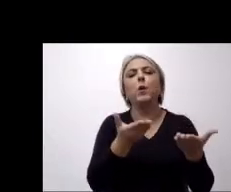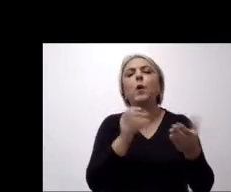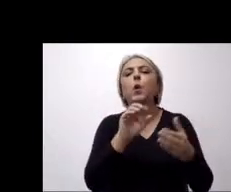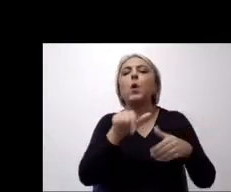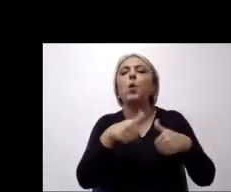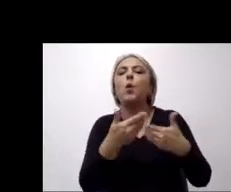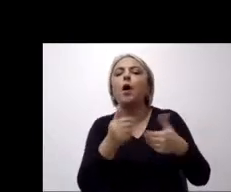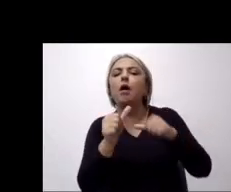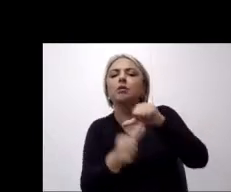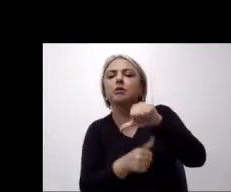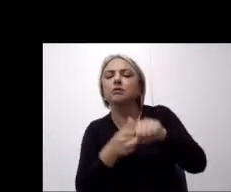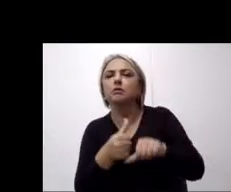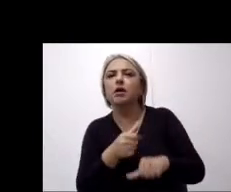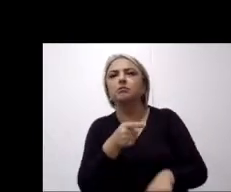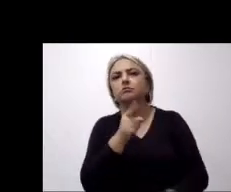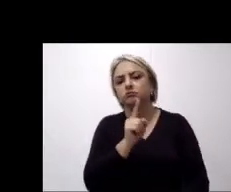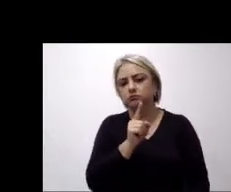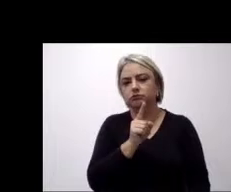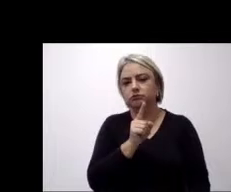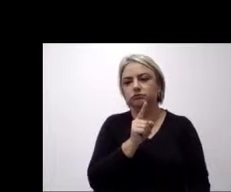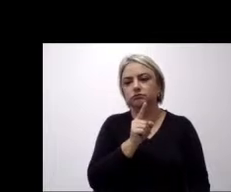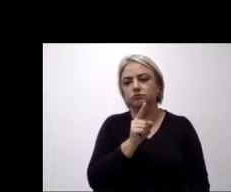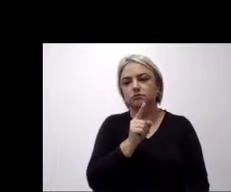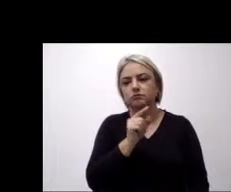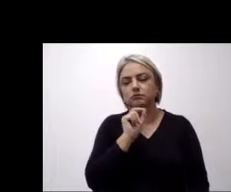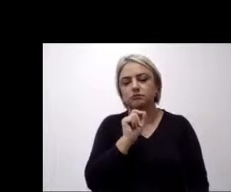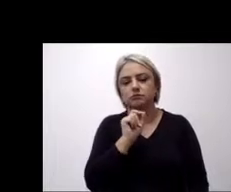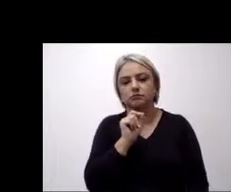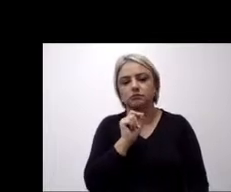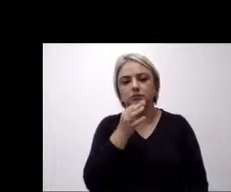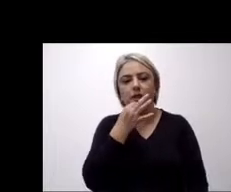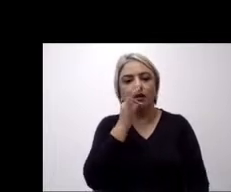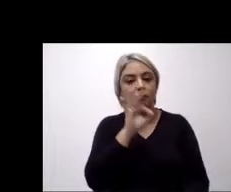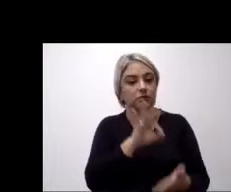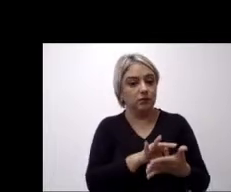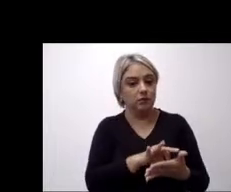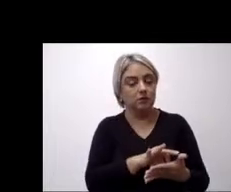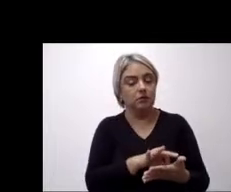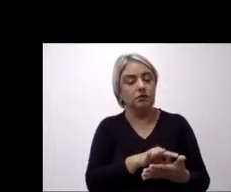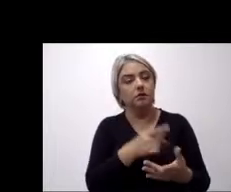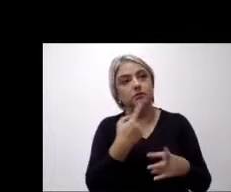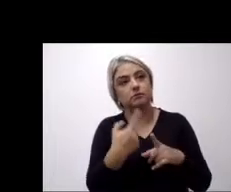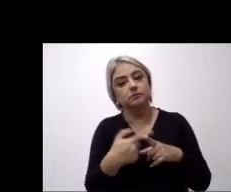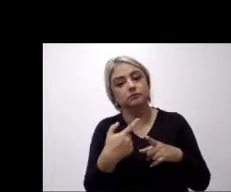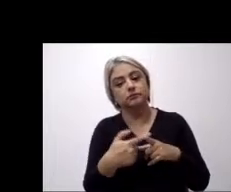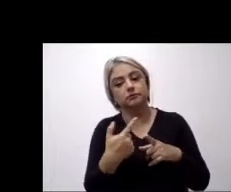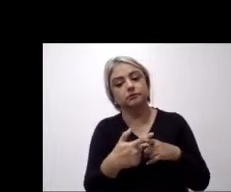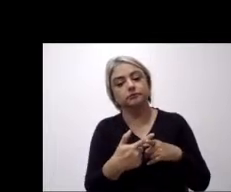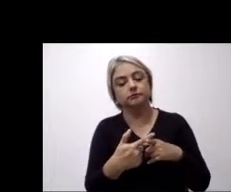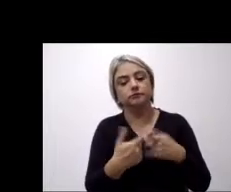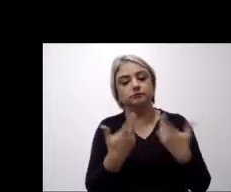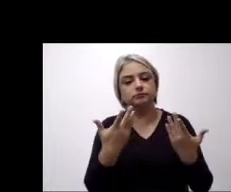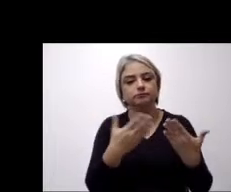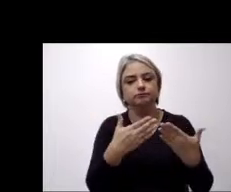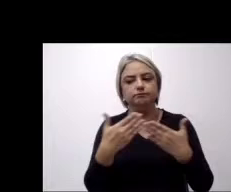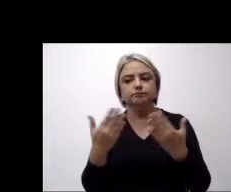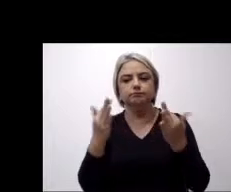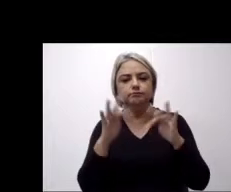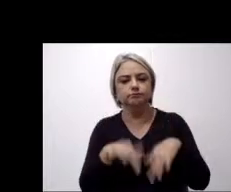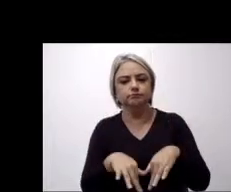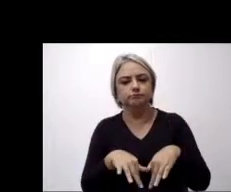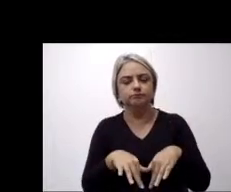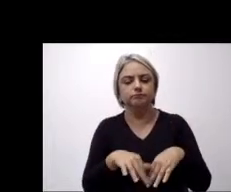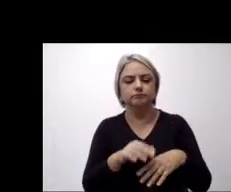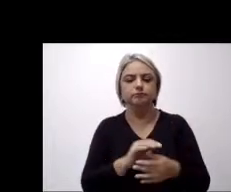the statement to win, because from the beginning to the end, there is a lot of transformation, and